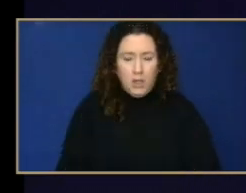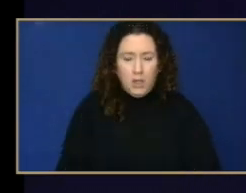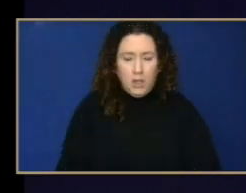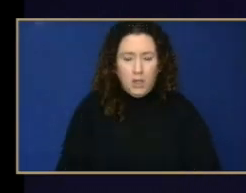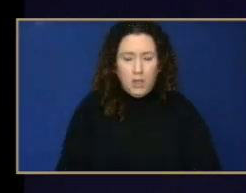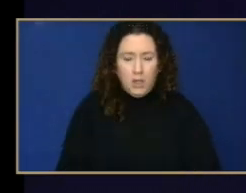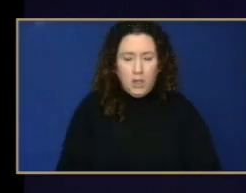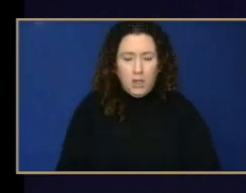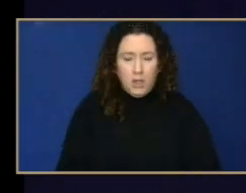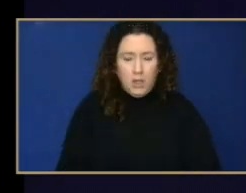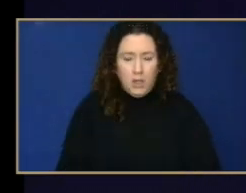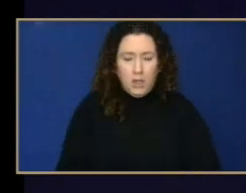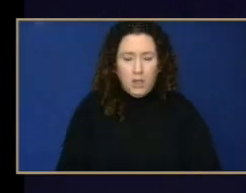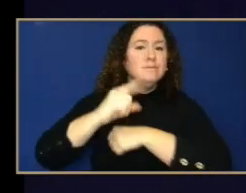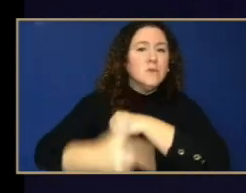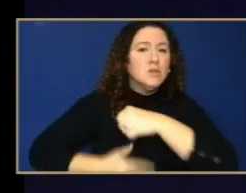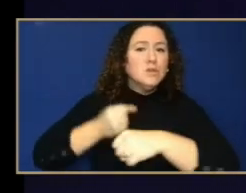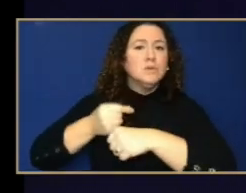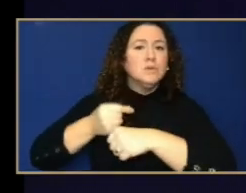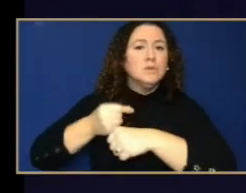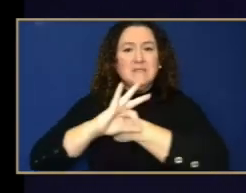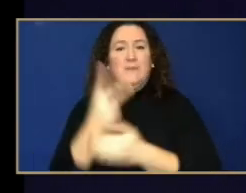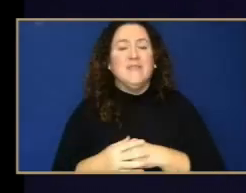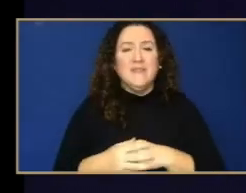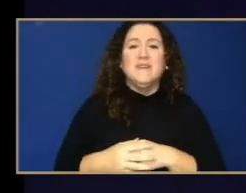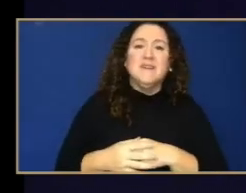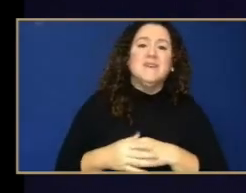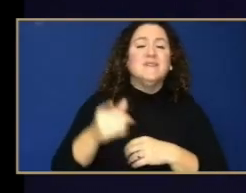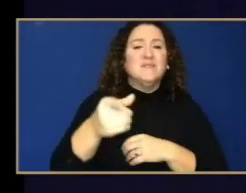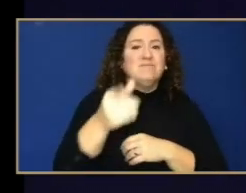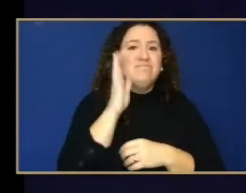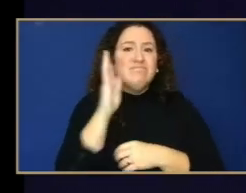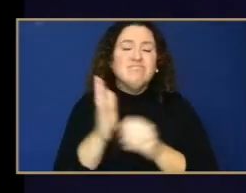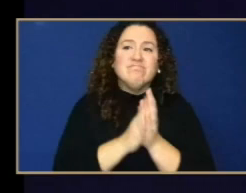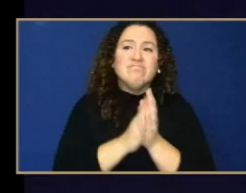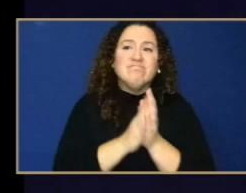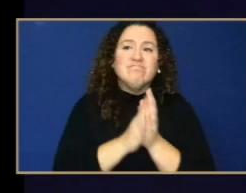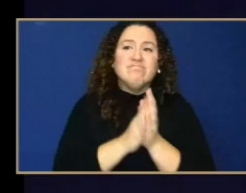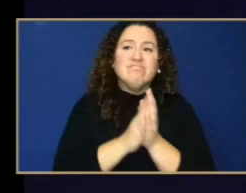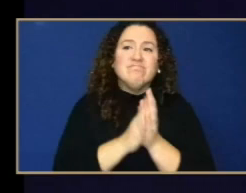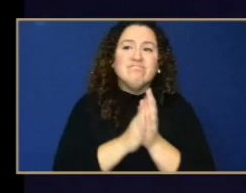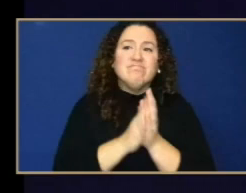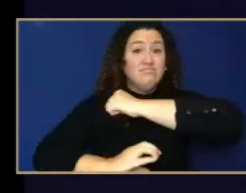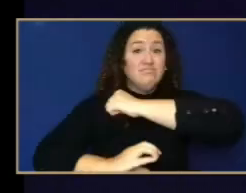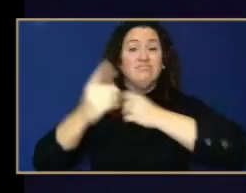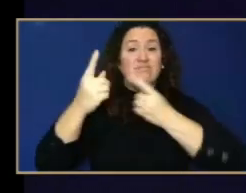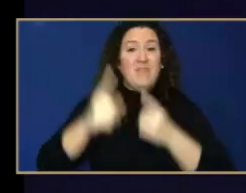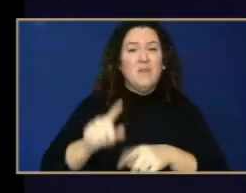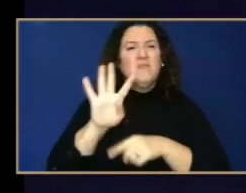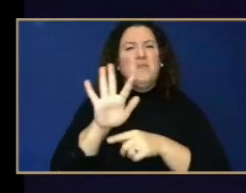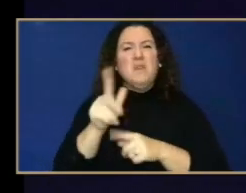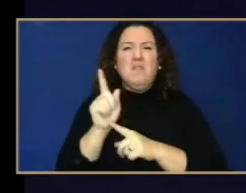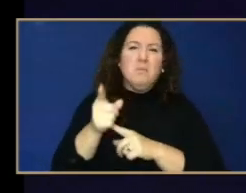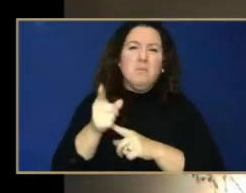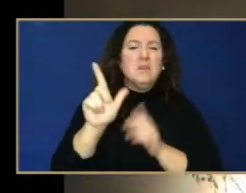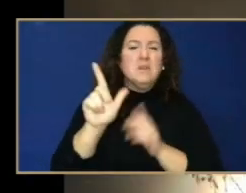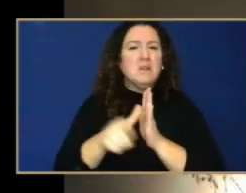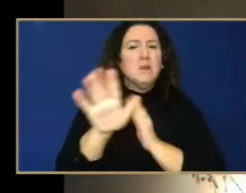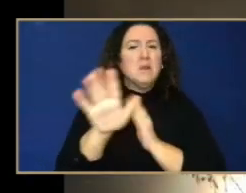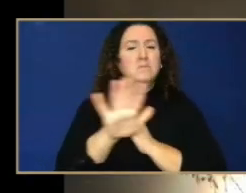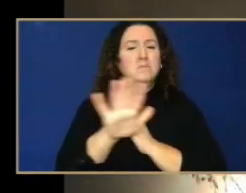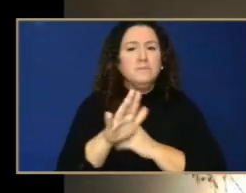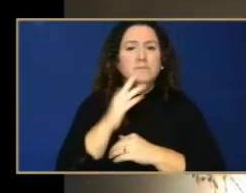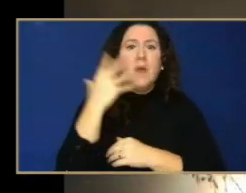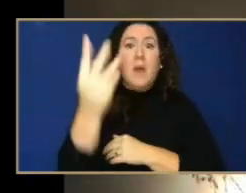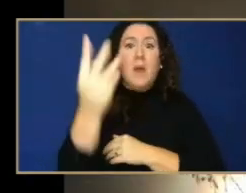minutes after sunset, let the sky darken a little bit. You don't need to wait till nighttime, and then look toward the sunset. And you'll have about an